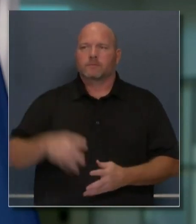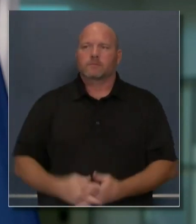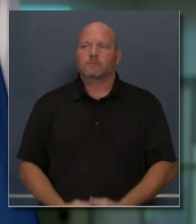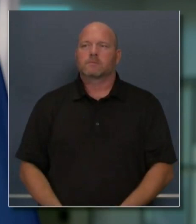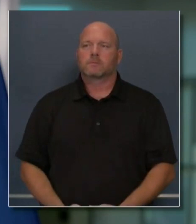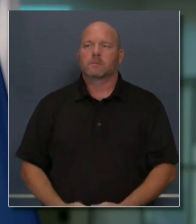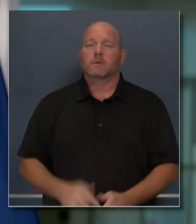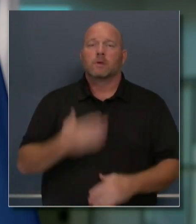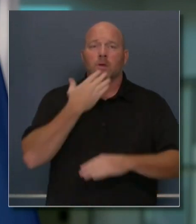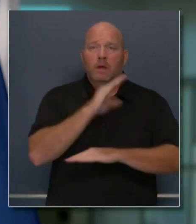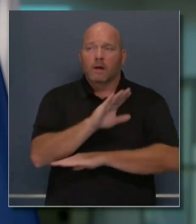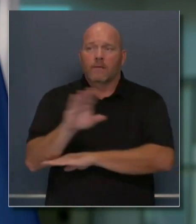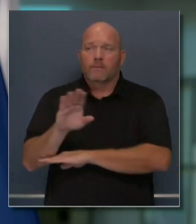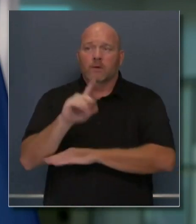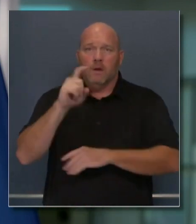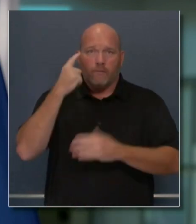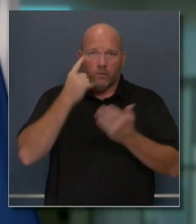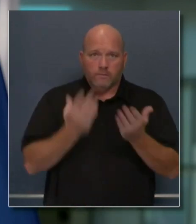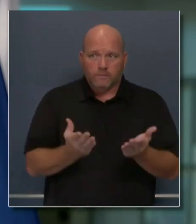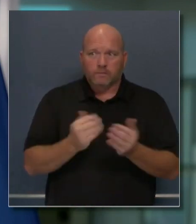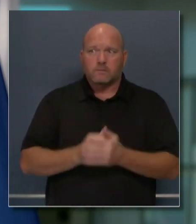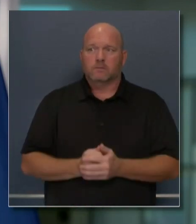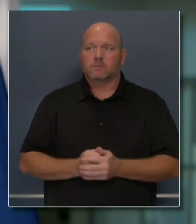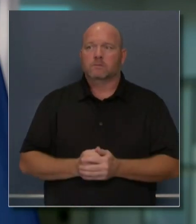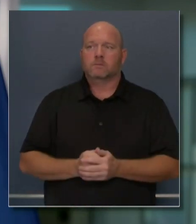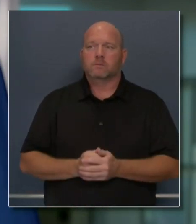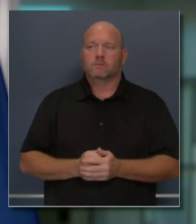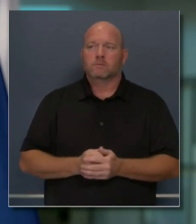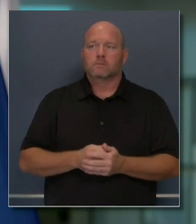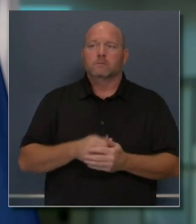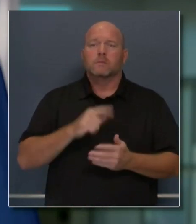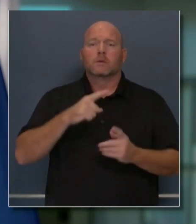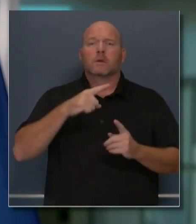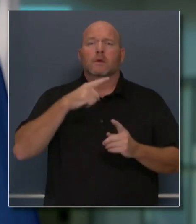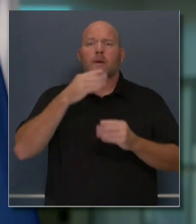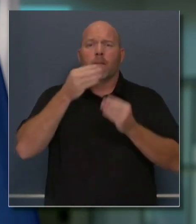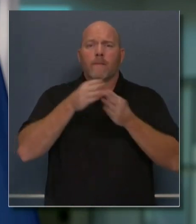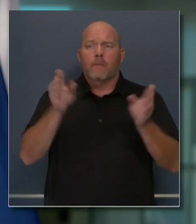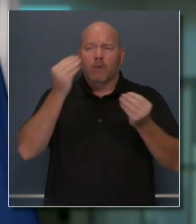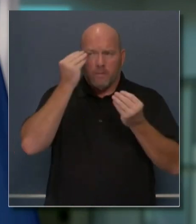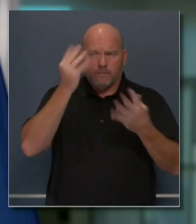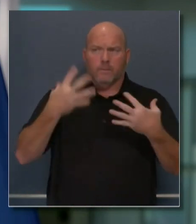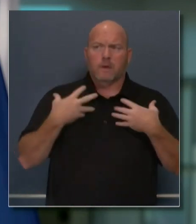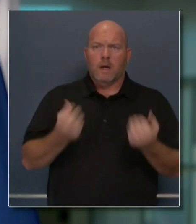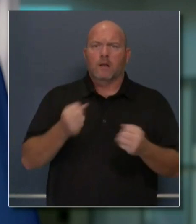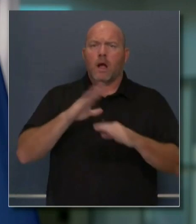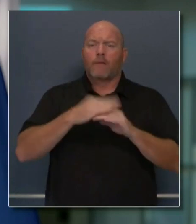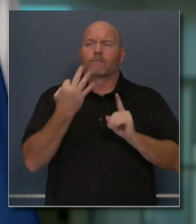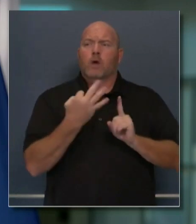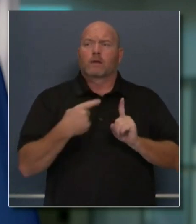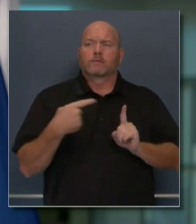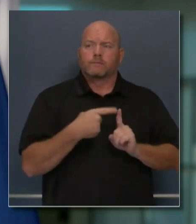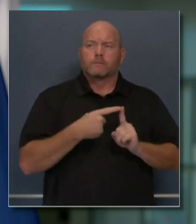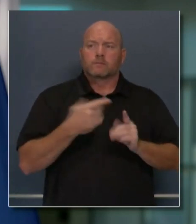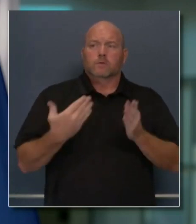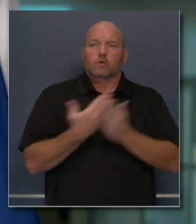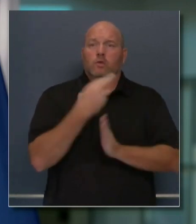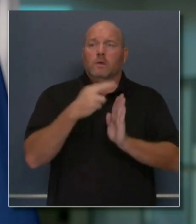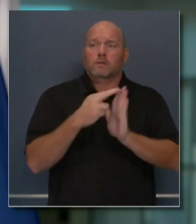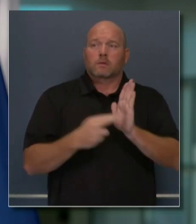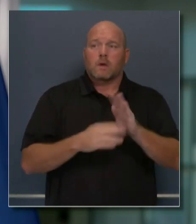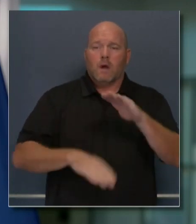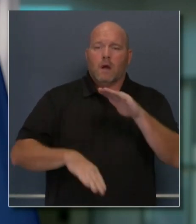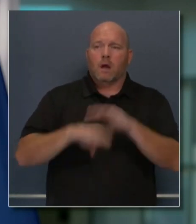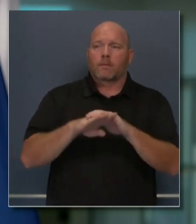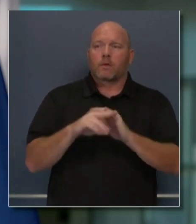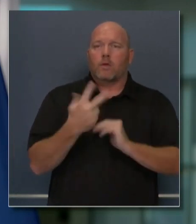Good afternoon, Governor. The Public Health Department on Friday released new guidelines for up to 3 households to gather